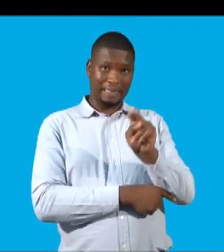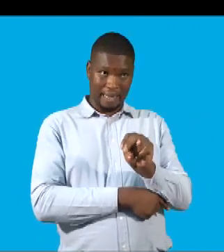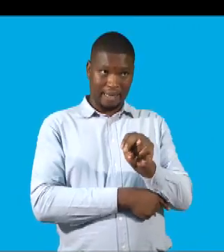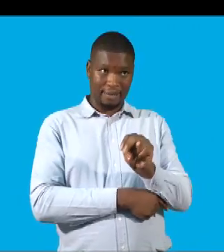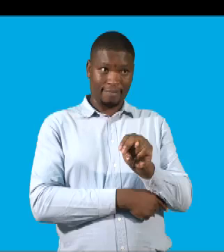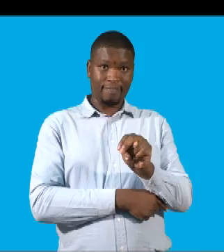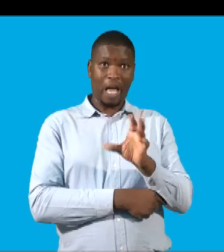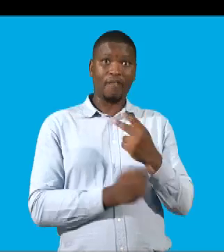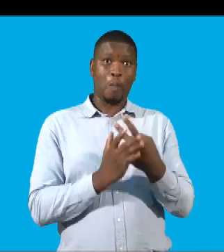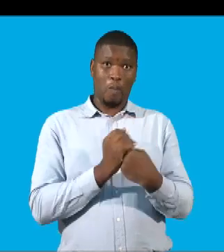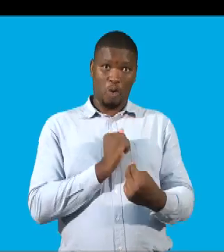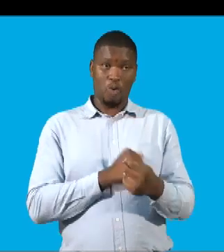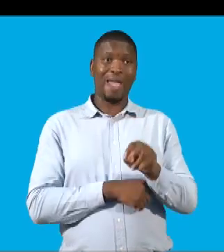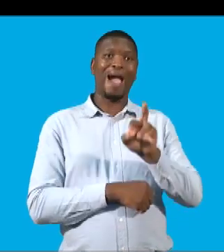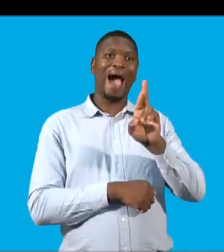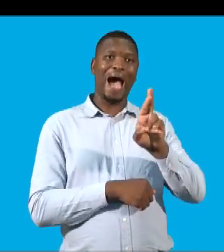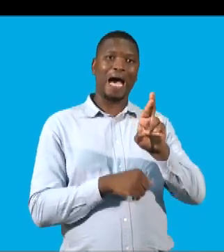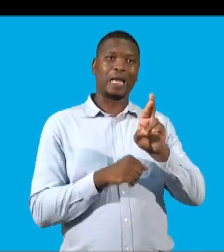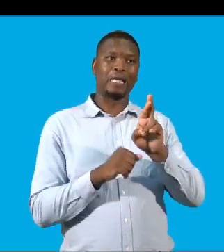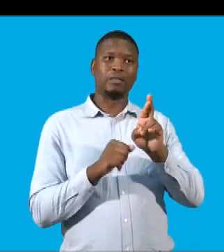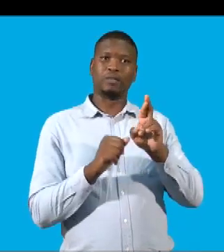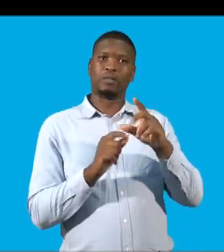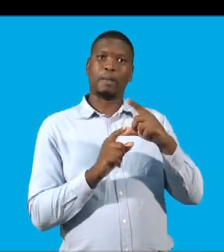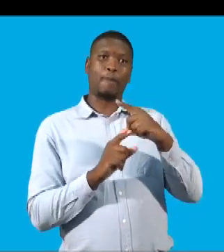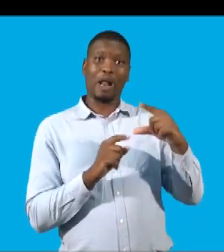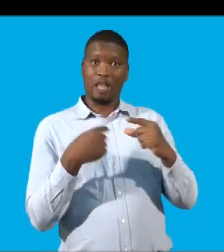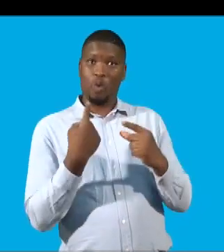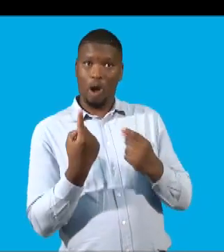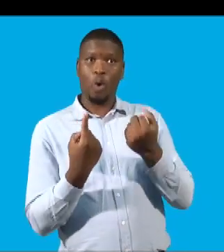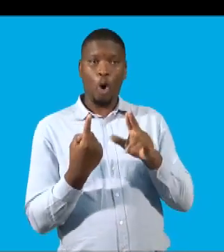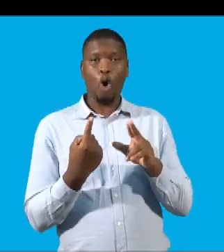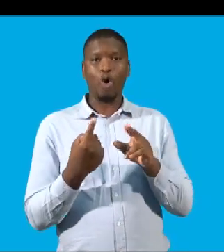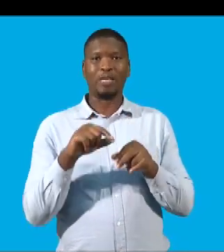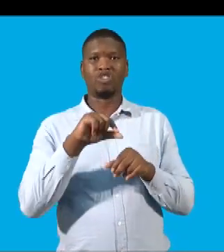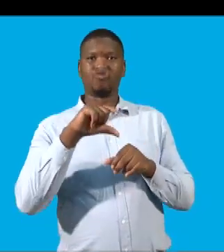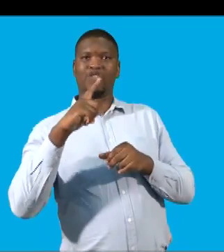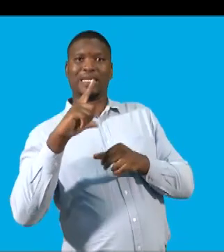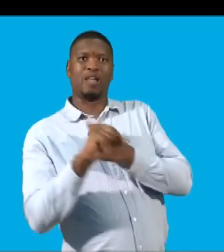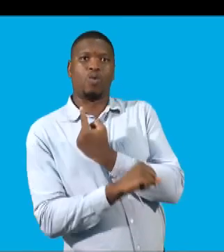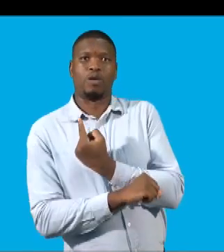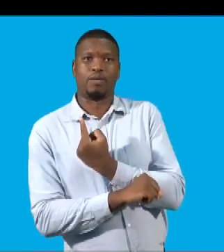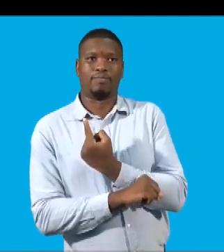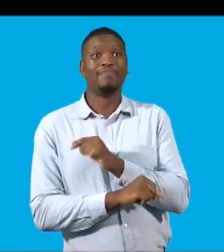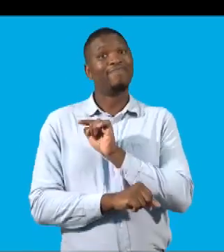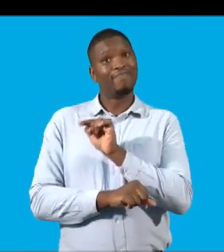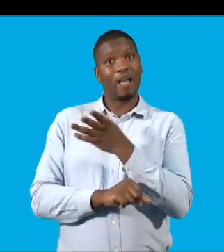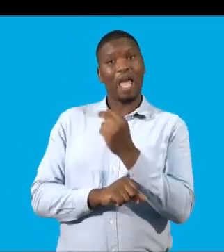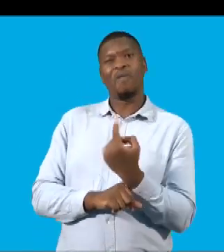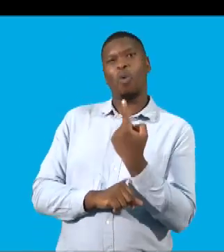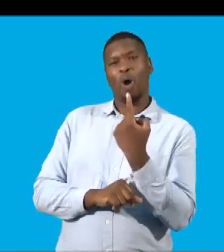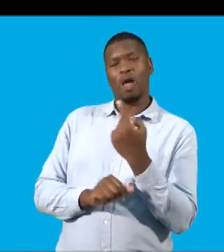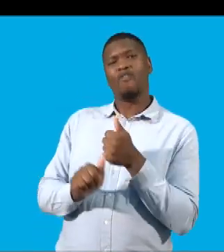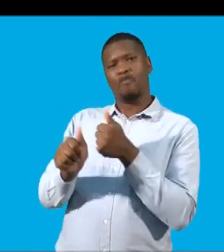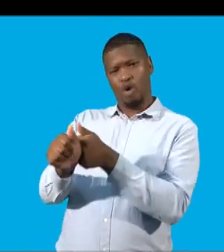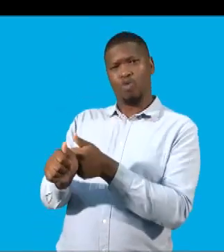two of them when r is smaller than 1 or when r is greater than 1. The formula sheet does provide only one of